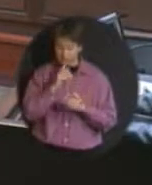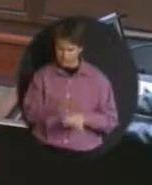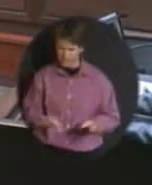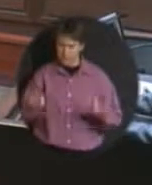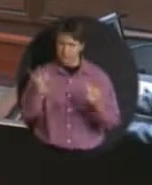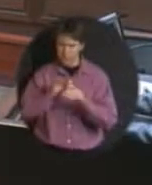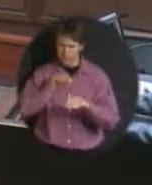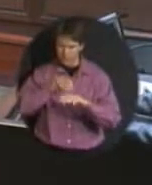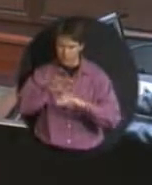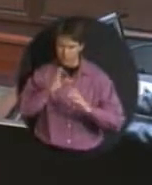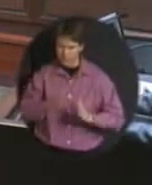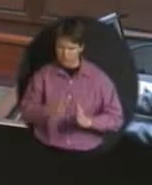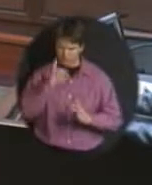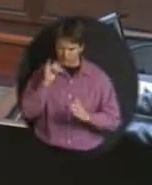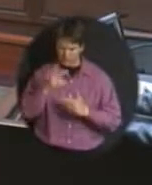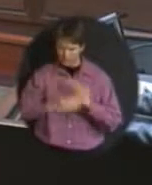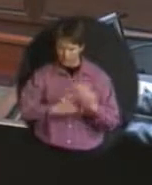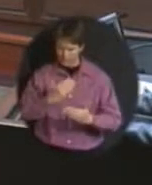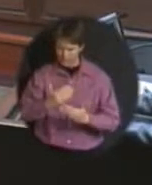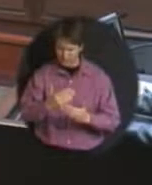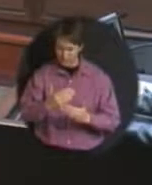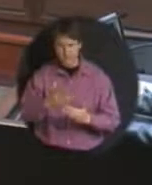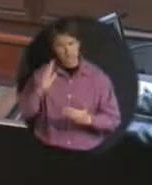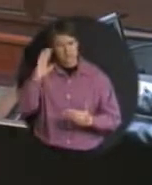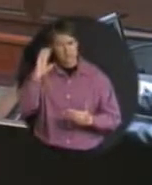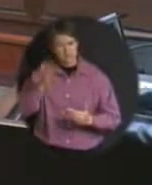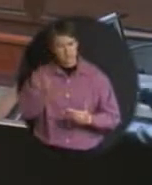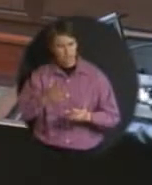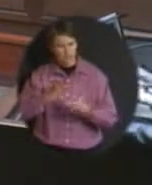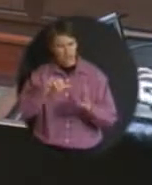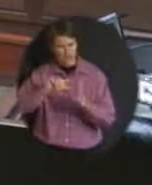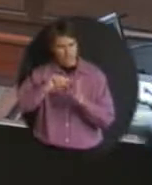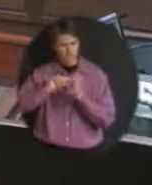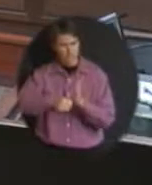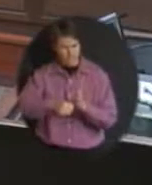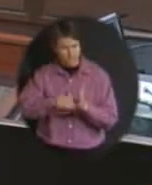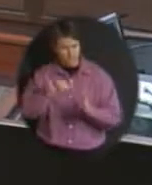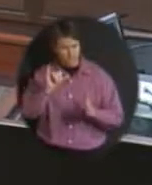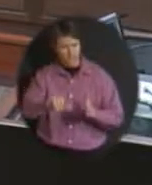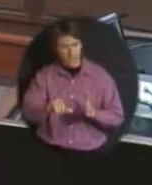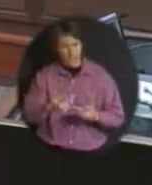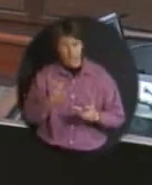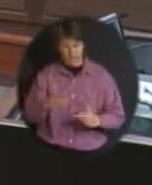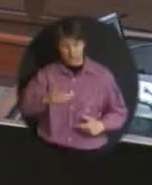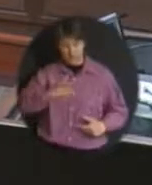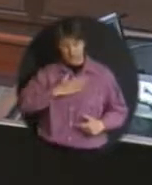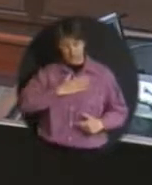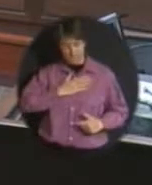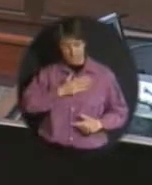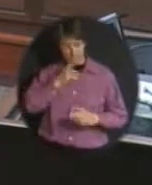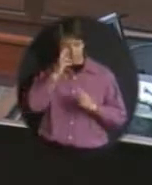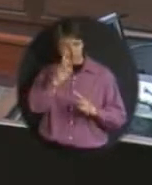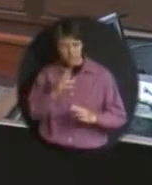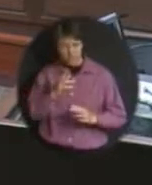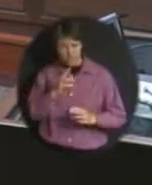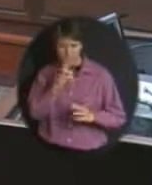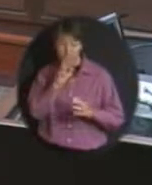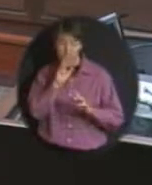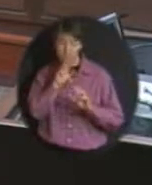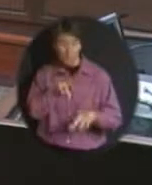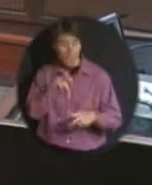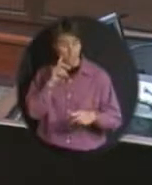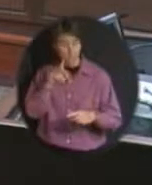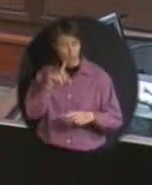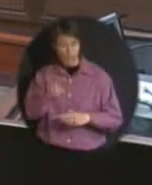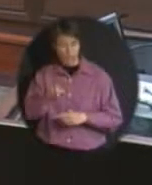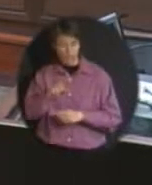the process. And it seemed like you put a lot of emphasis on that. And my response to that is to Dr. Berry,